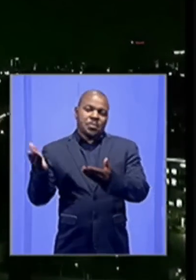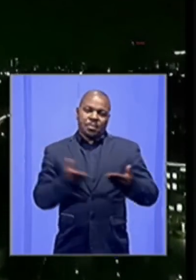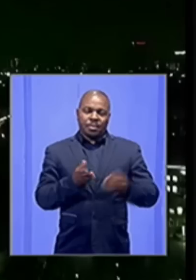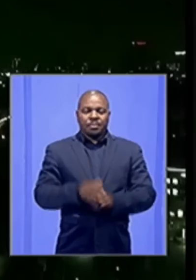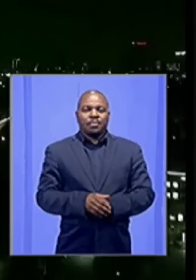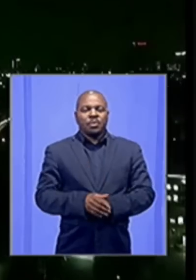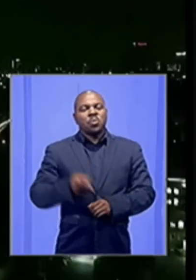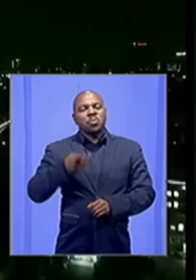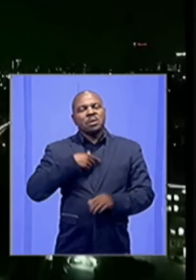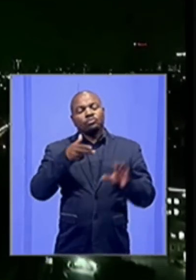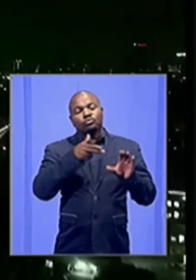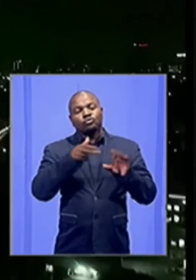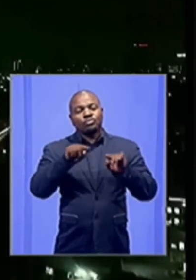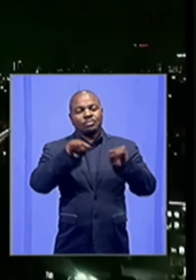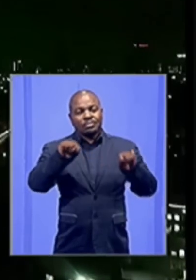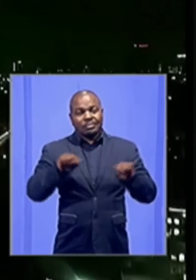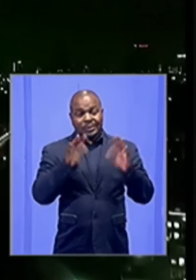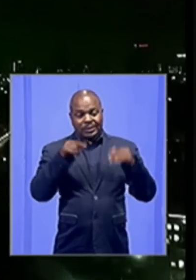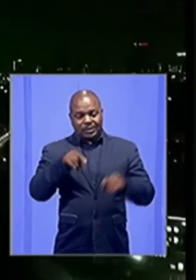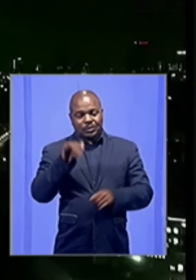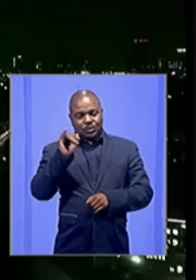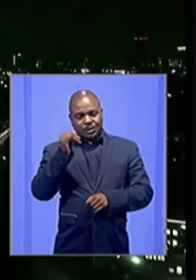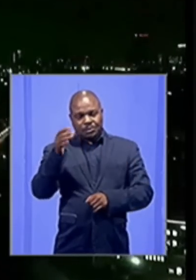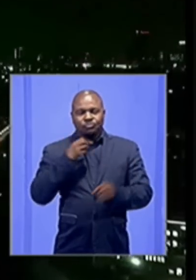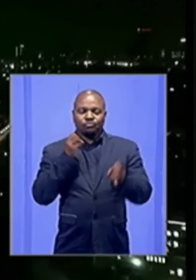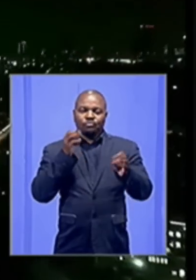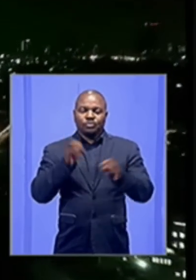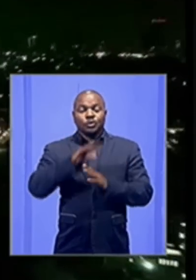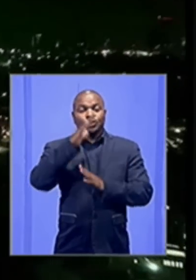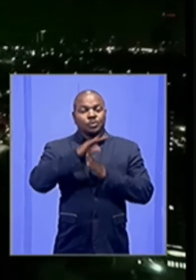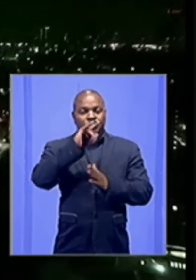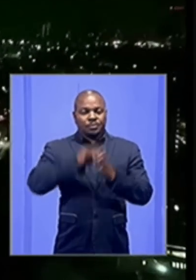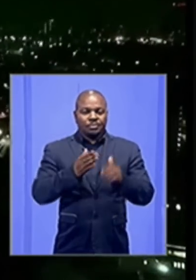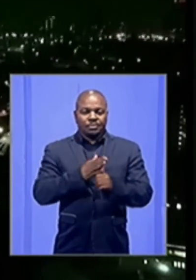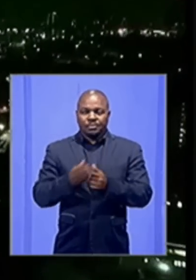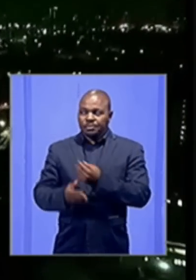re gaša go tšwa Studio 10 re thoma pele ka dihlogo.